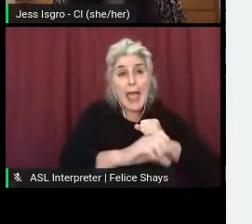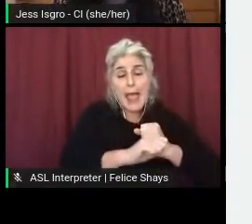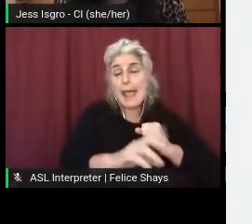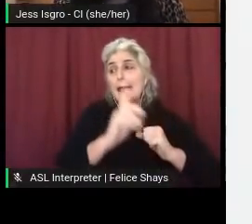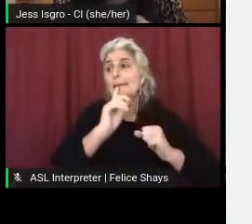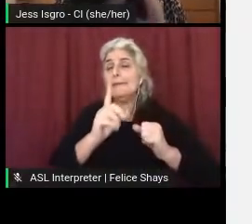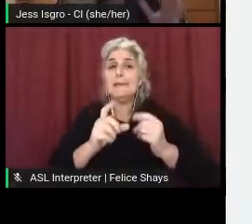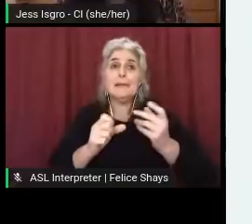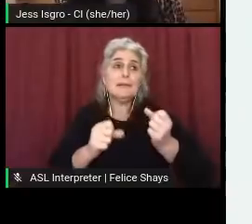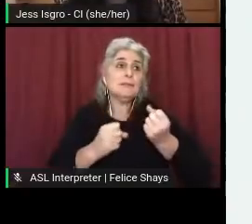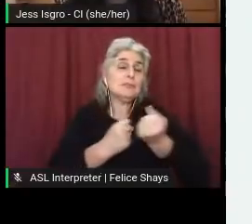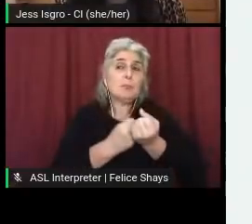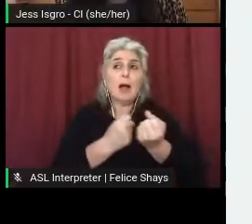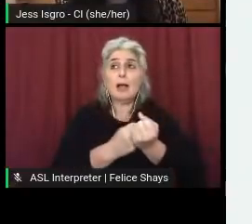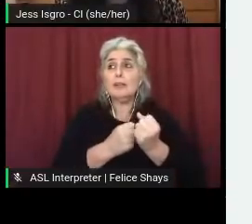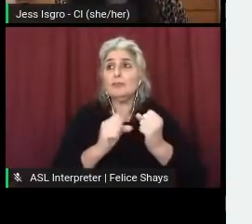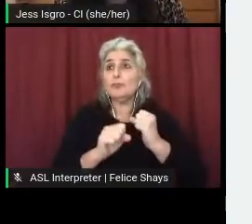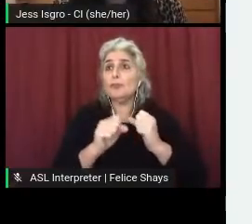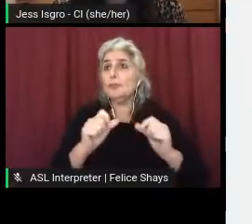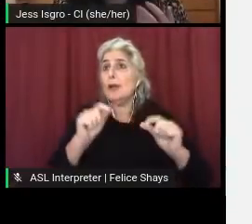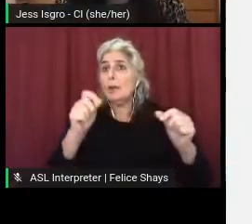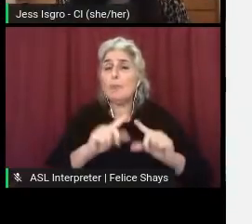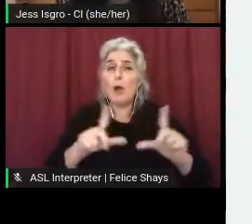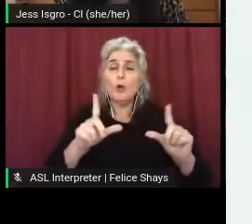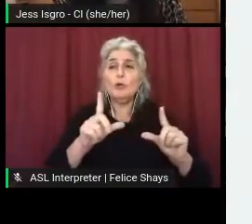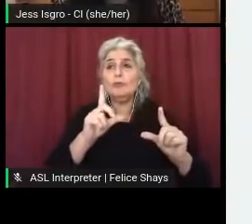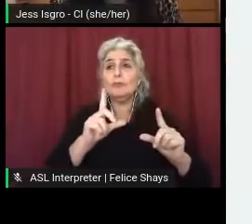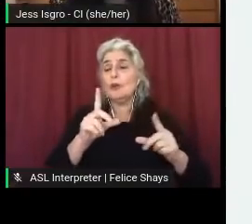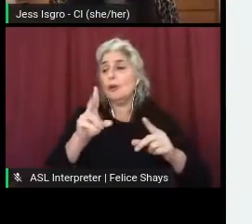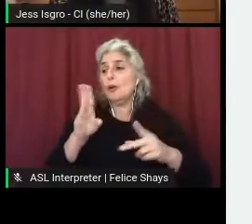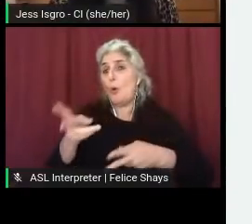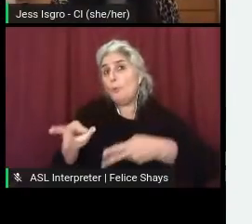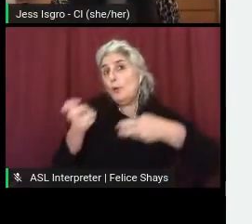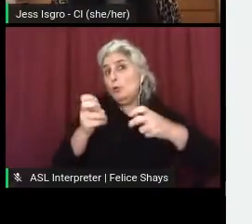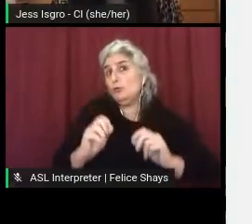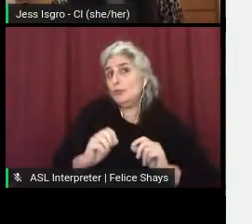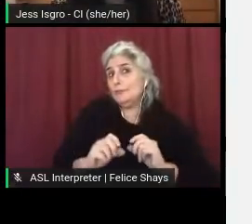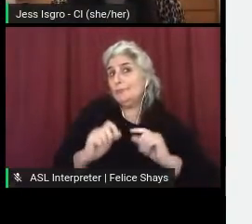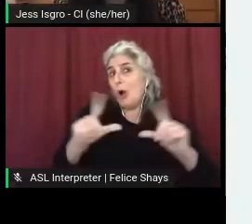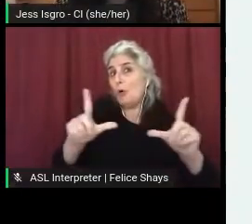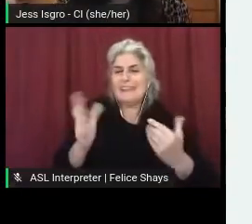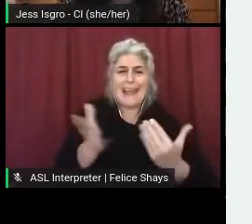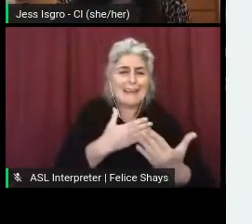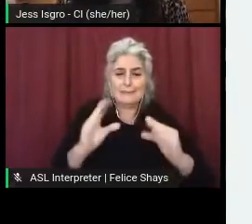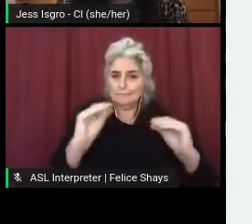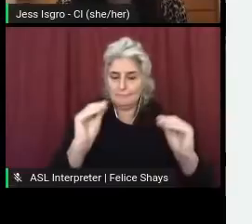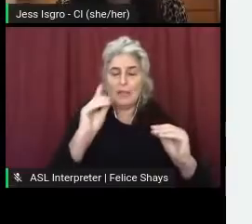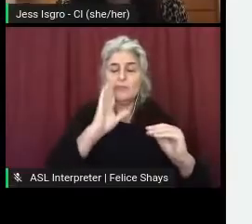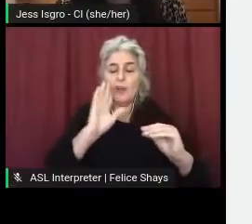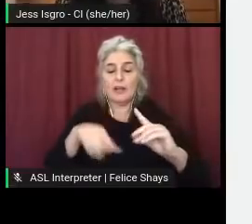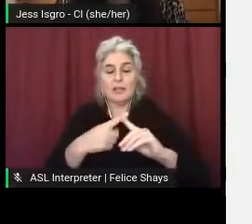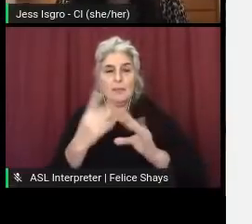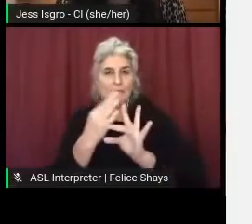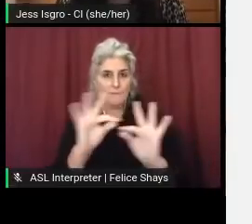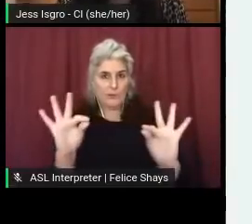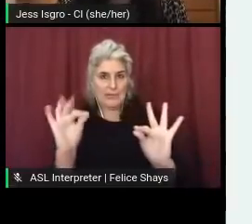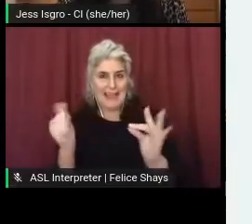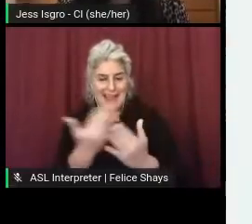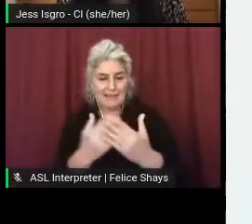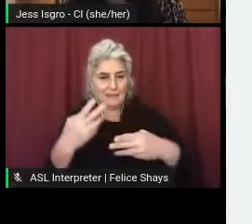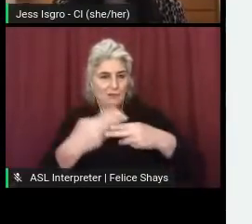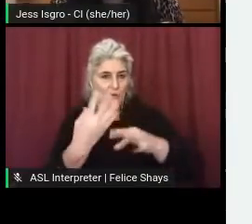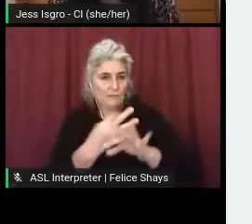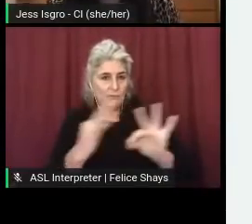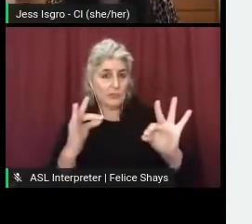posts, boosted posts, anything you want to call a paid post. We're just talking about the free content. And you can create this content on a variety of